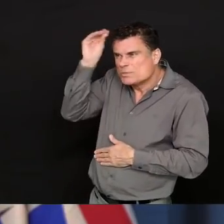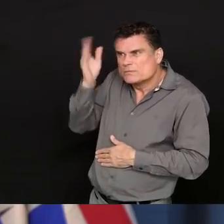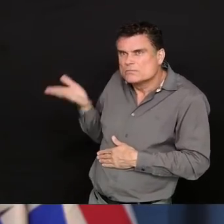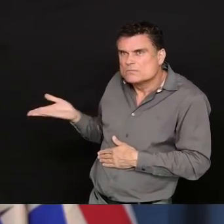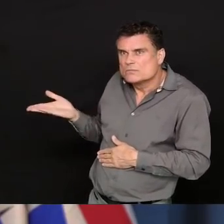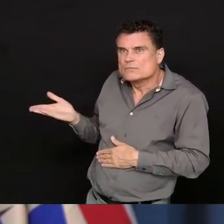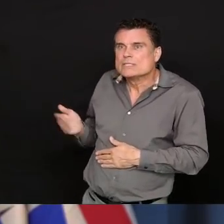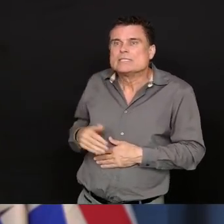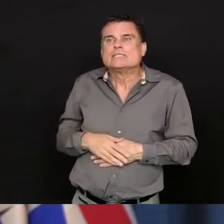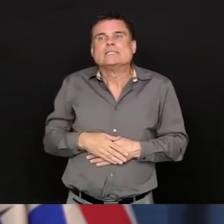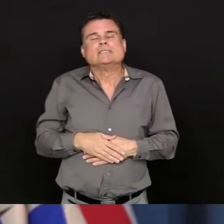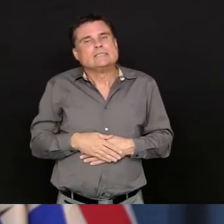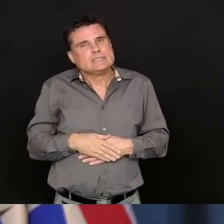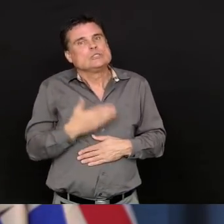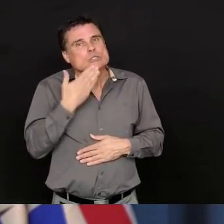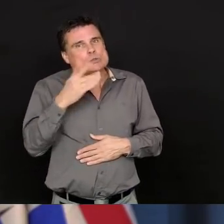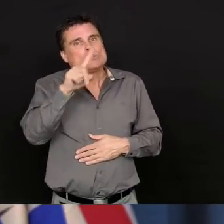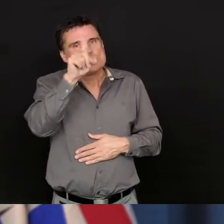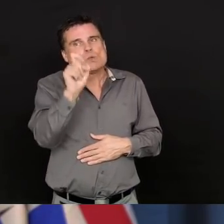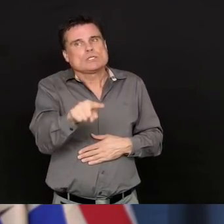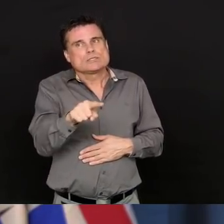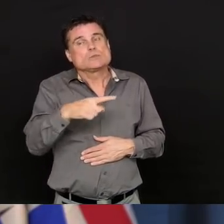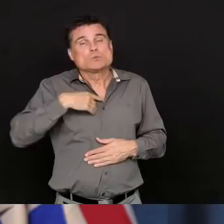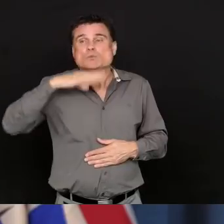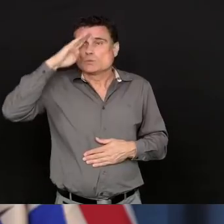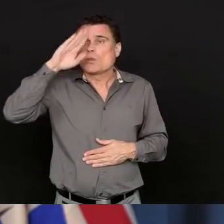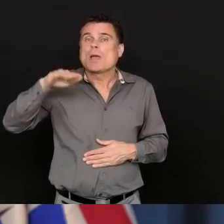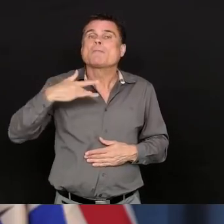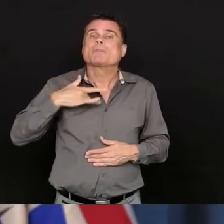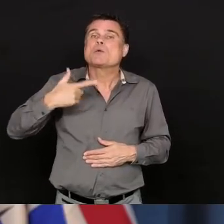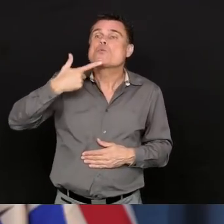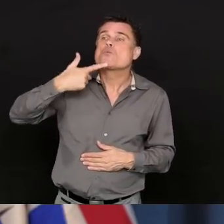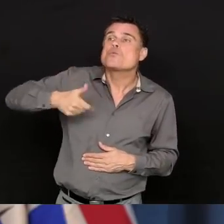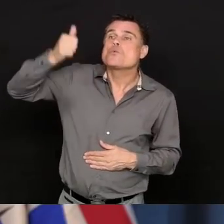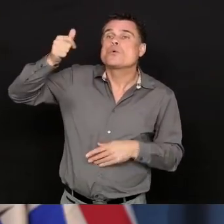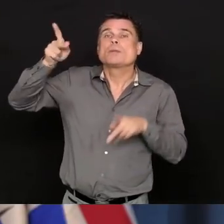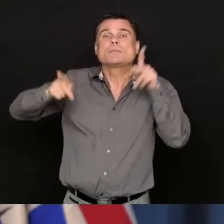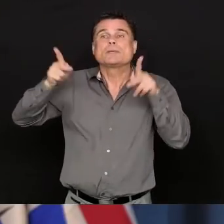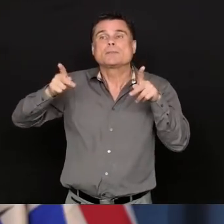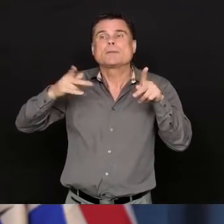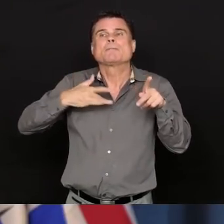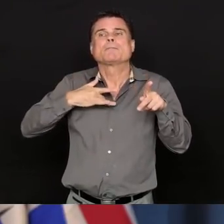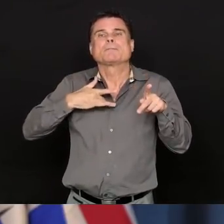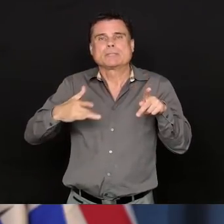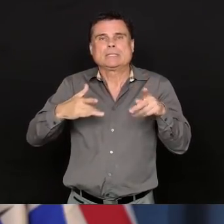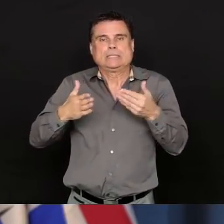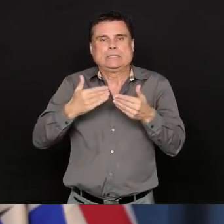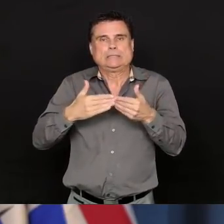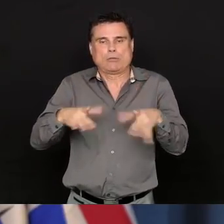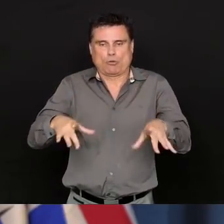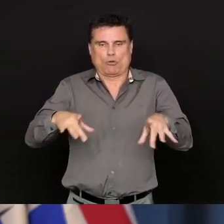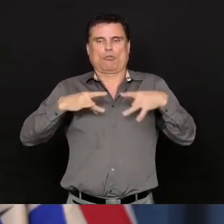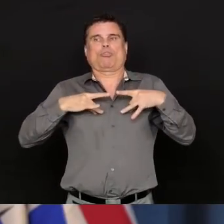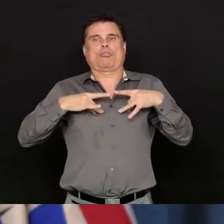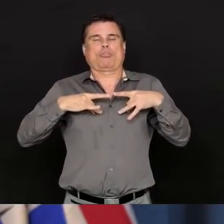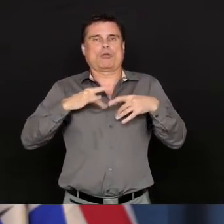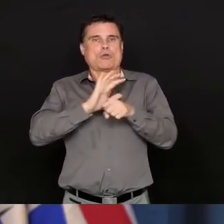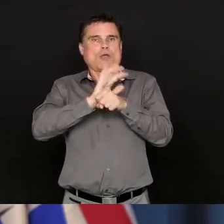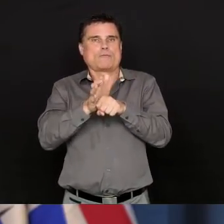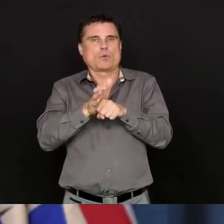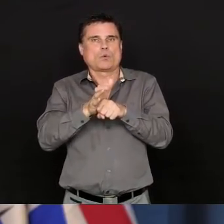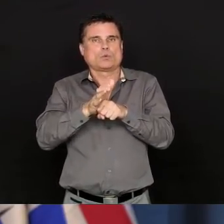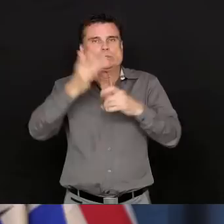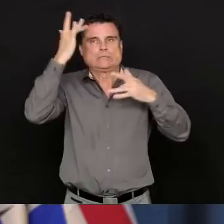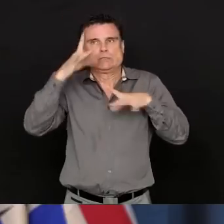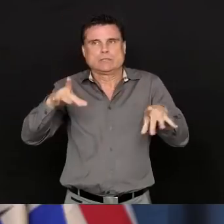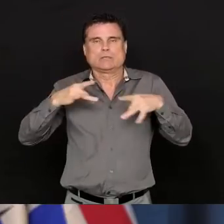more susceptible to this virus or to having serious disease. What is important, though, is the number of connections that you're